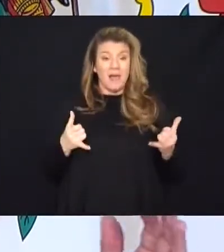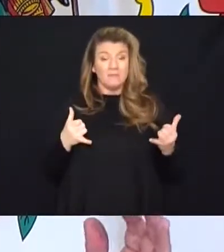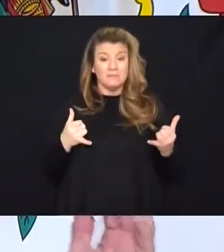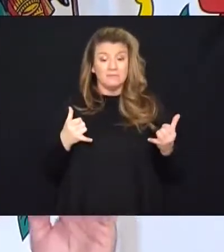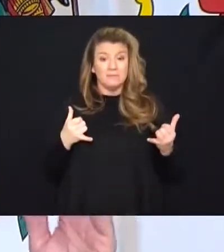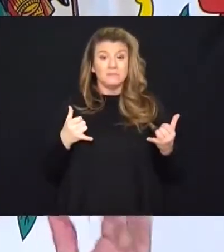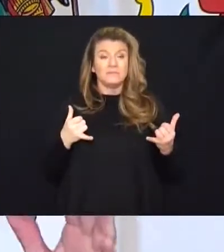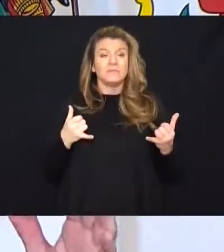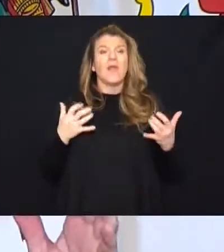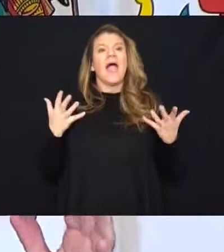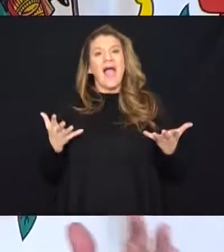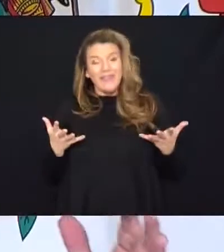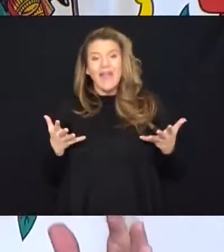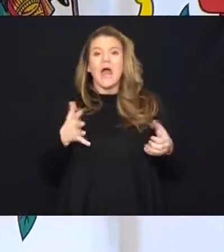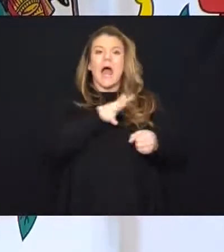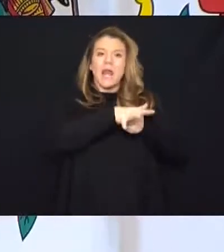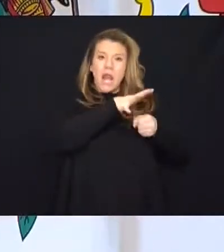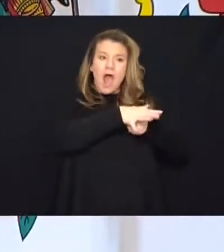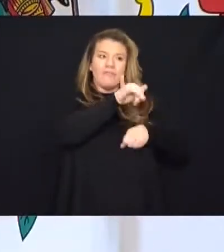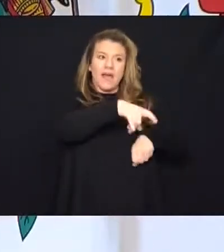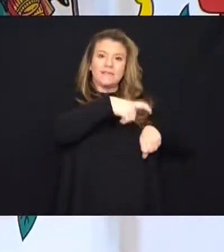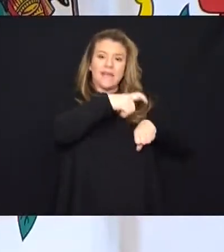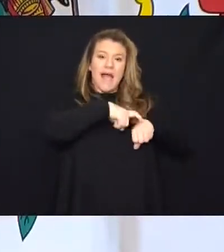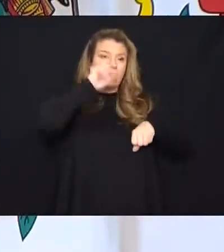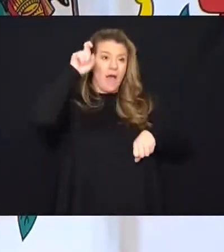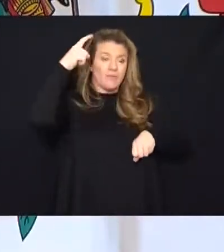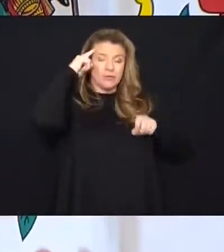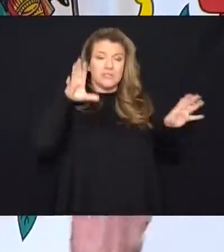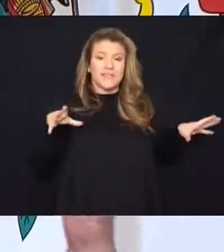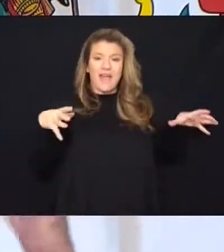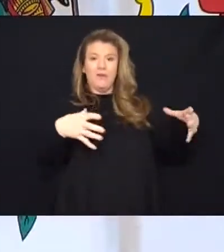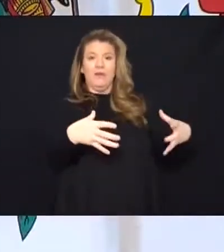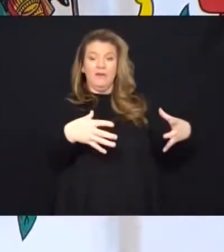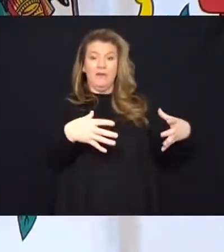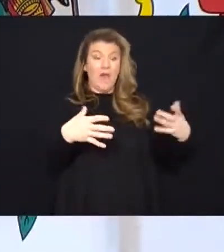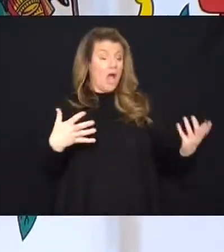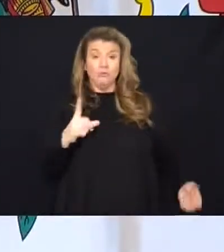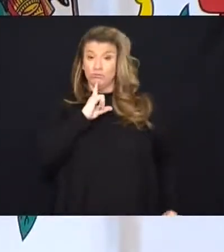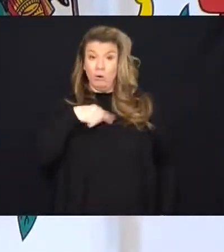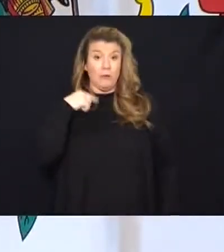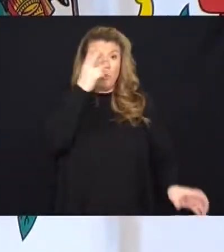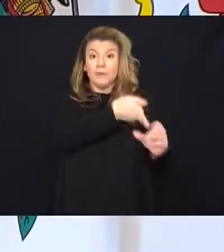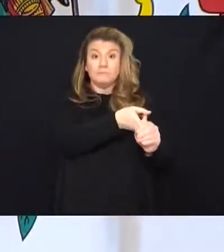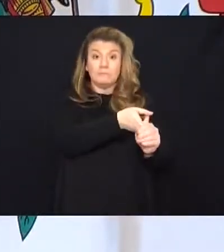there's enough governors that go together, we'll sure go with them,